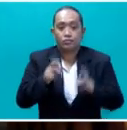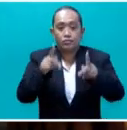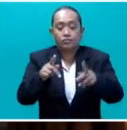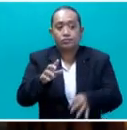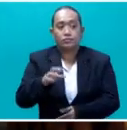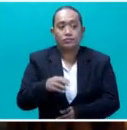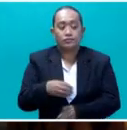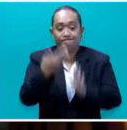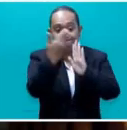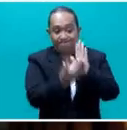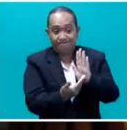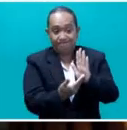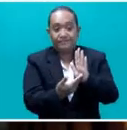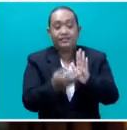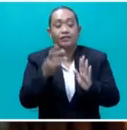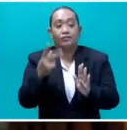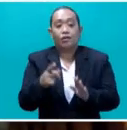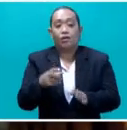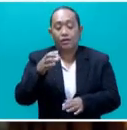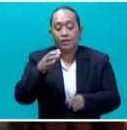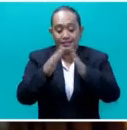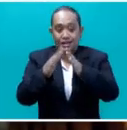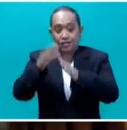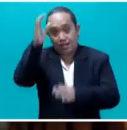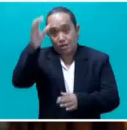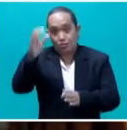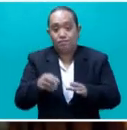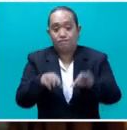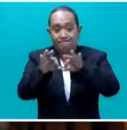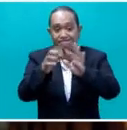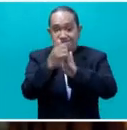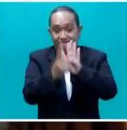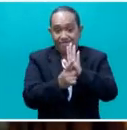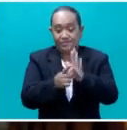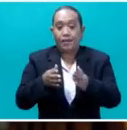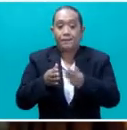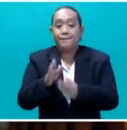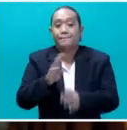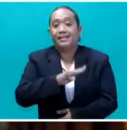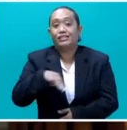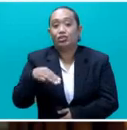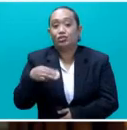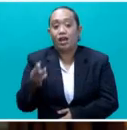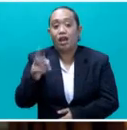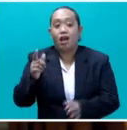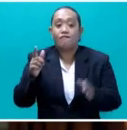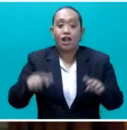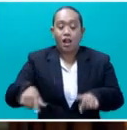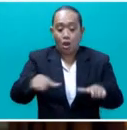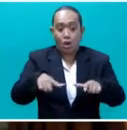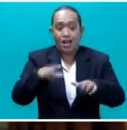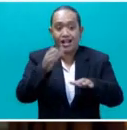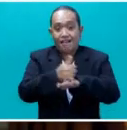and country planning laws by the Ministry of Local Government. Mr. Speaker, sir, town planning creates places where